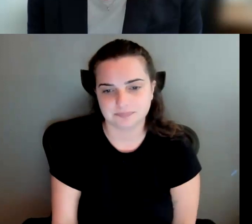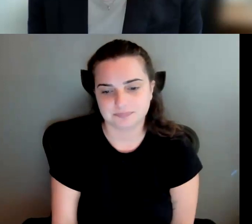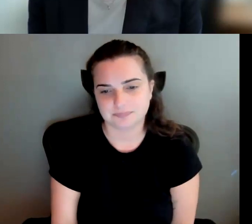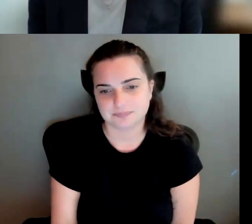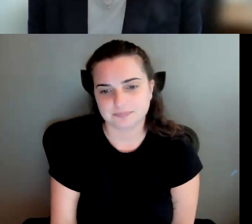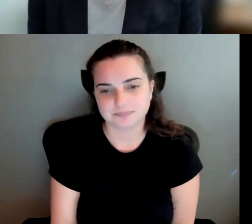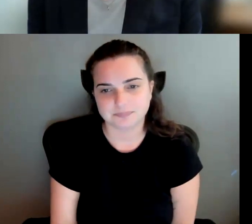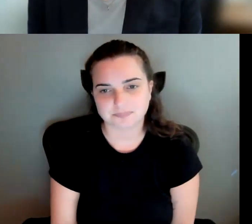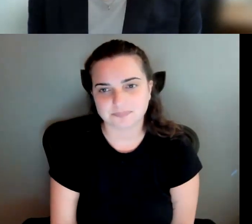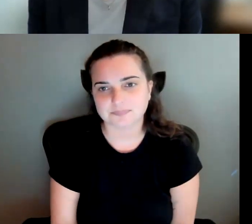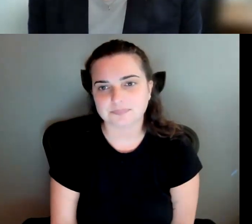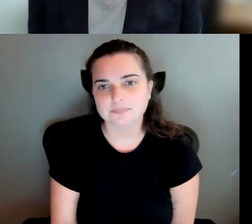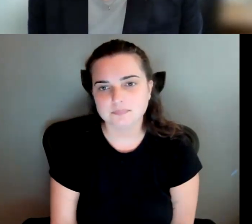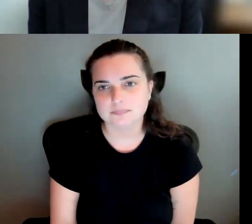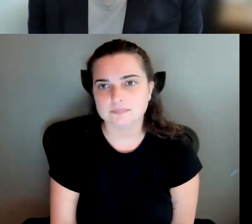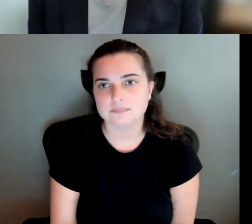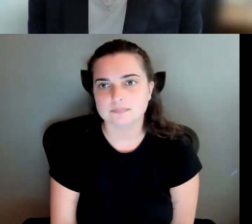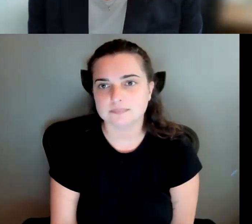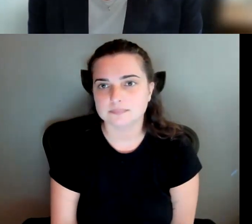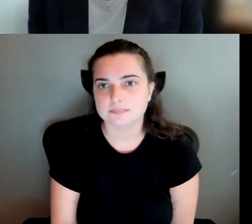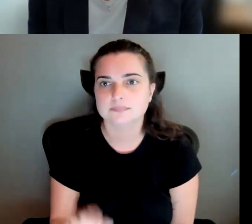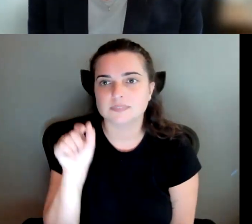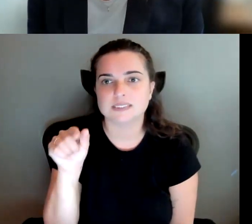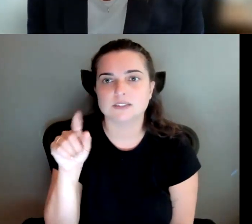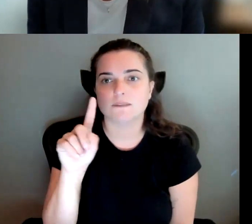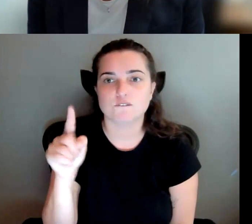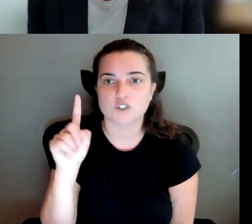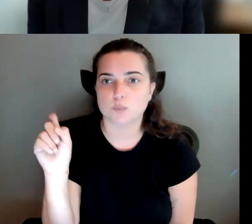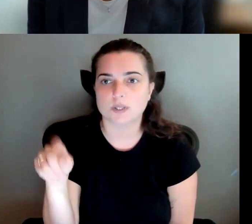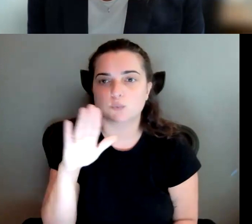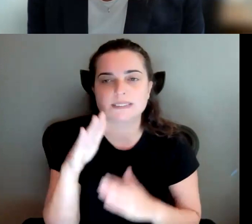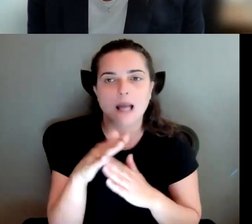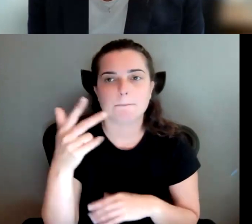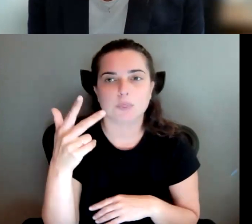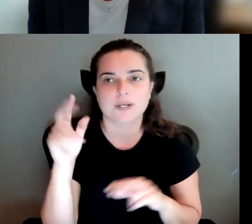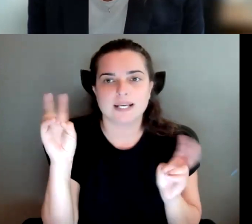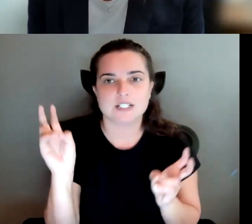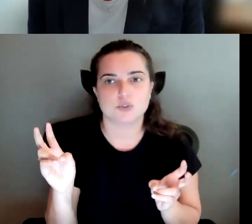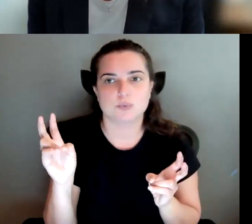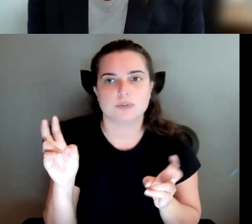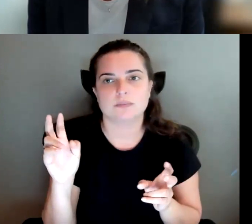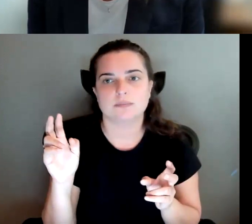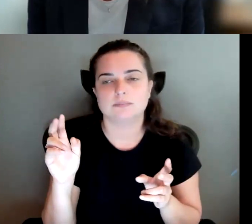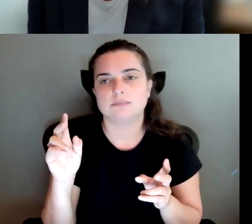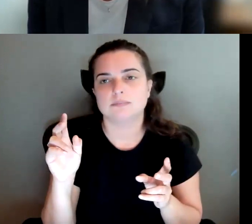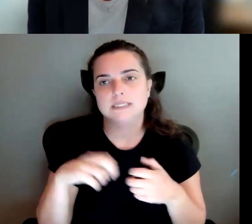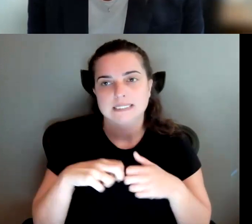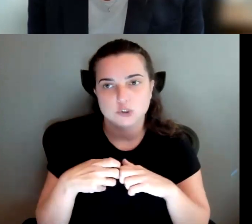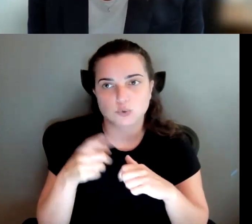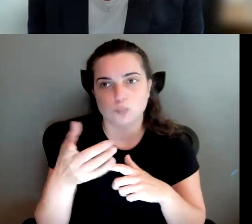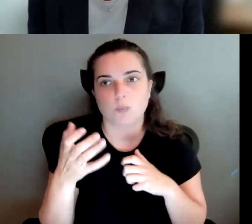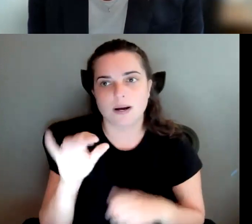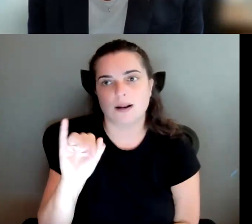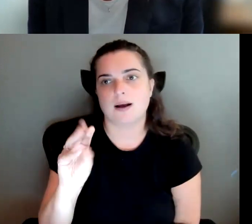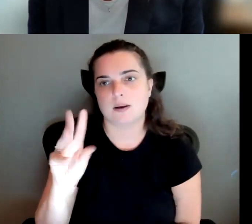This one is asking what your top 3 issues or topics you would want the Iowa DD Council to